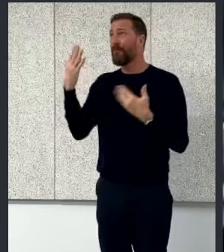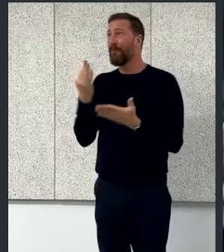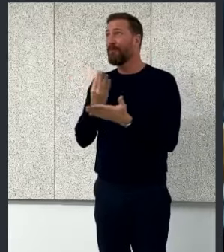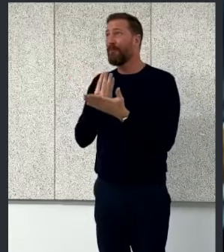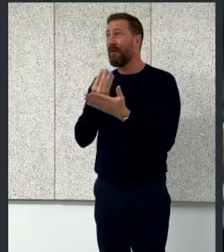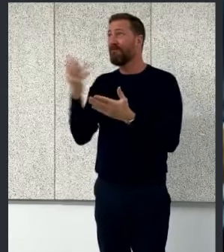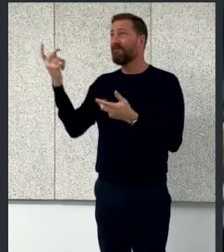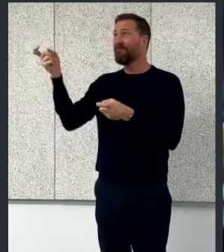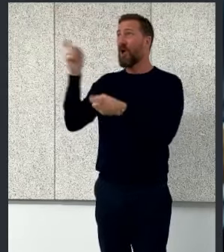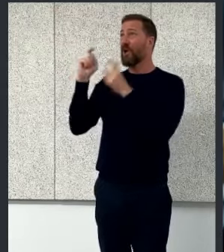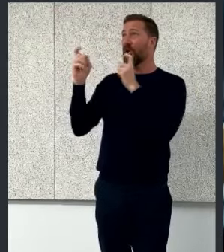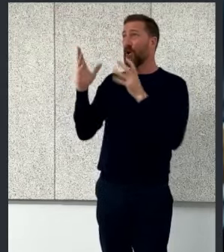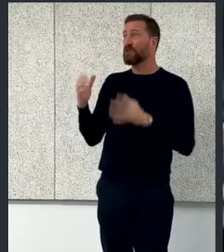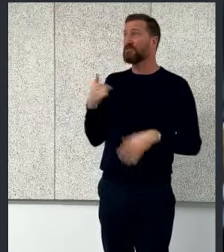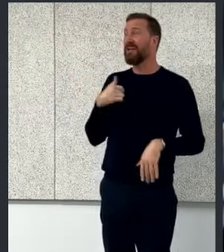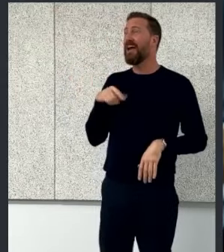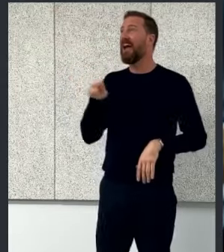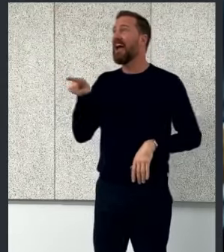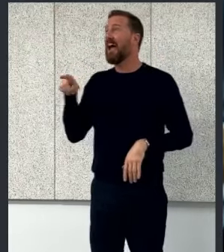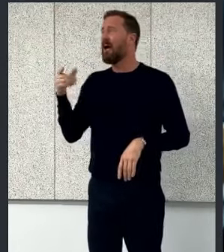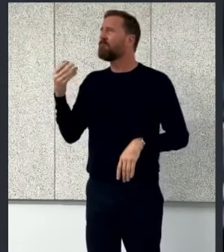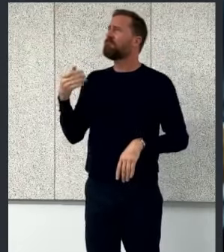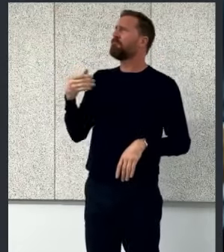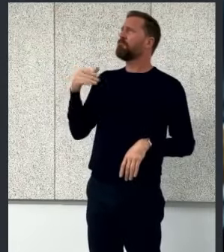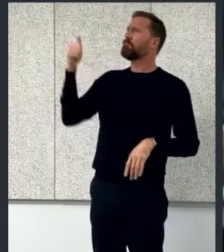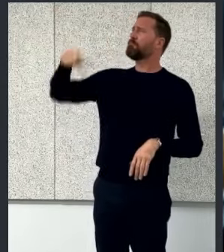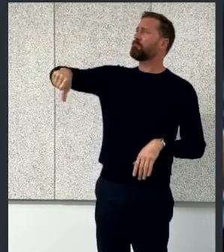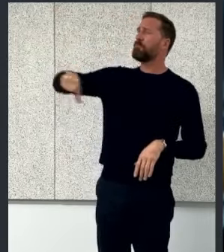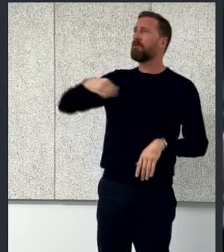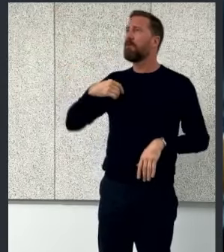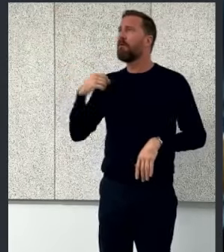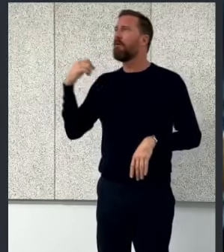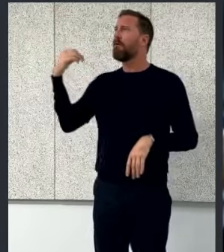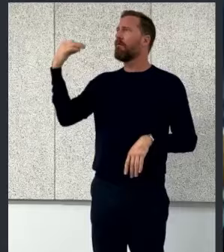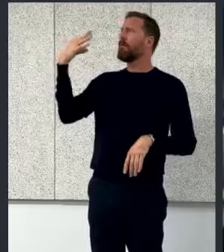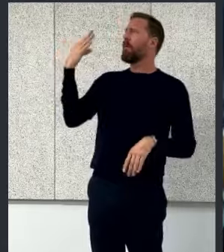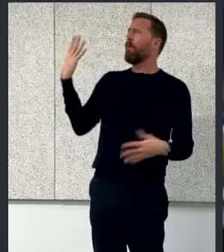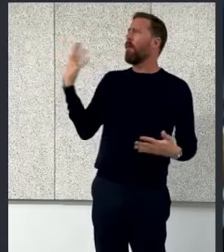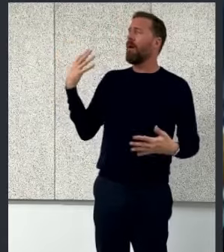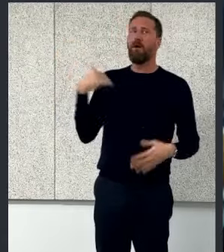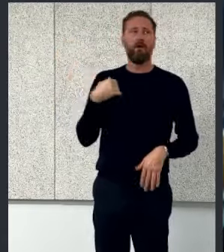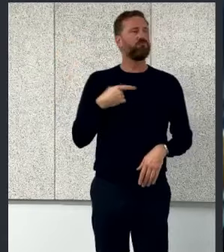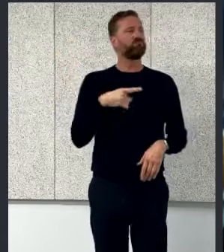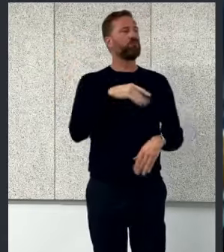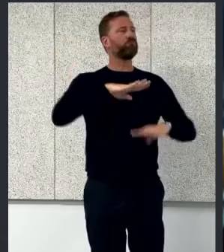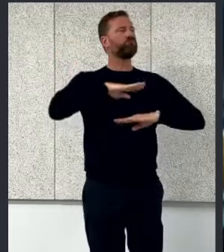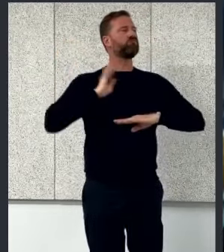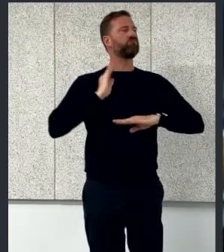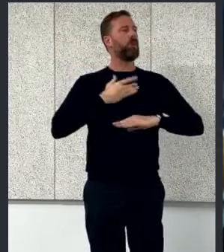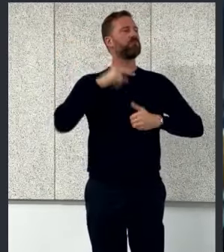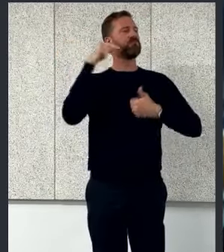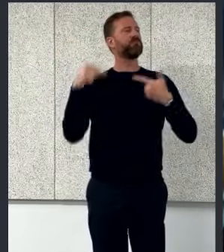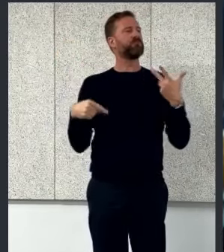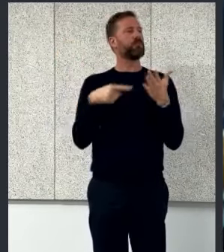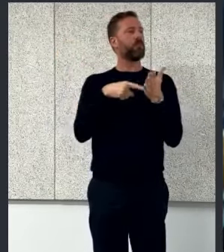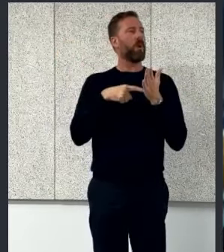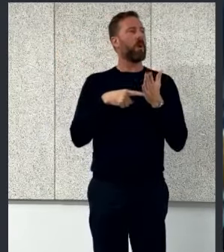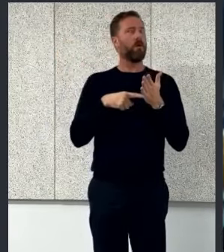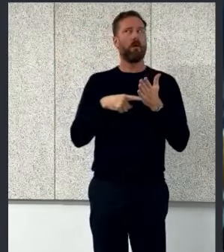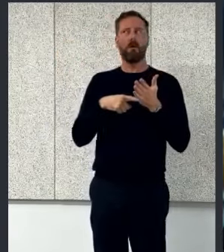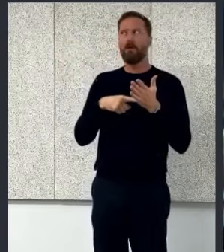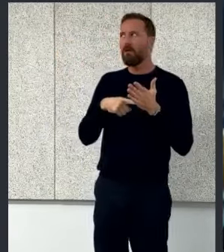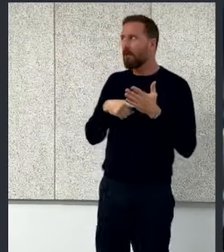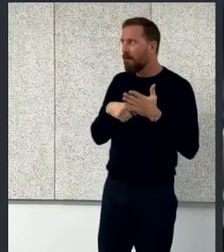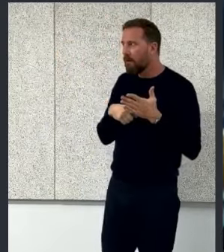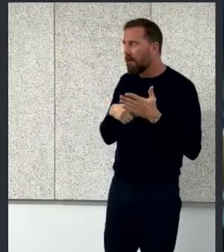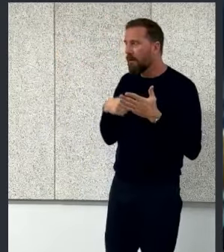get some sort of a feedback, that's when they tell me, oh, you don't meet our requirements. And I didn't know that from the beginning after having a conversation with you over